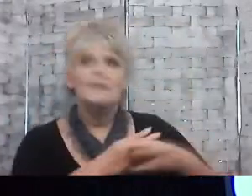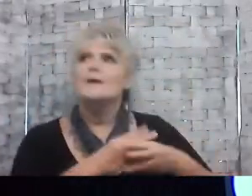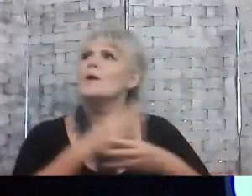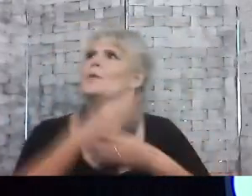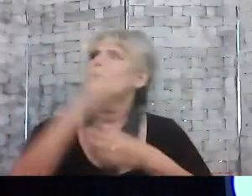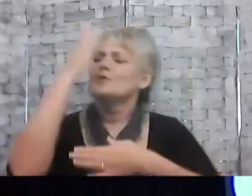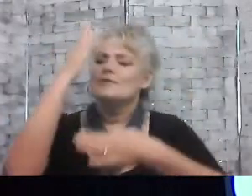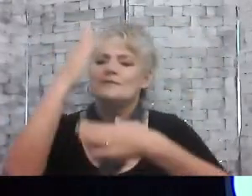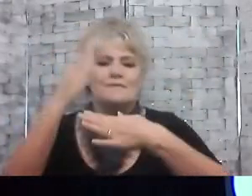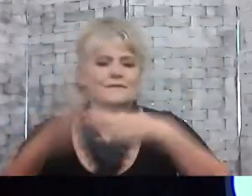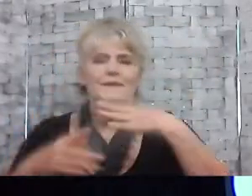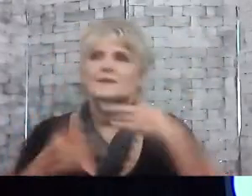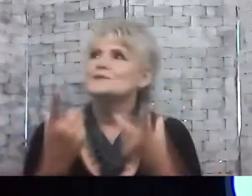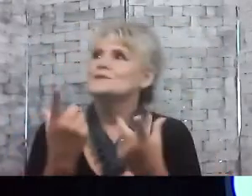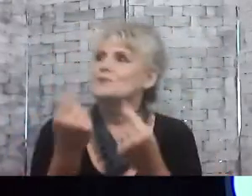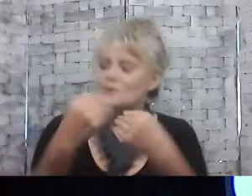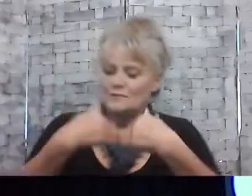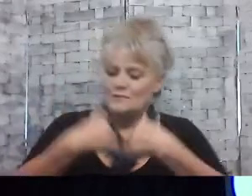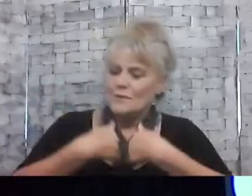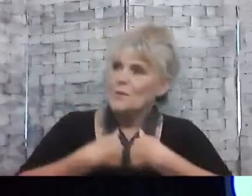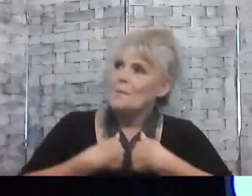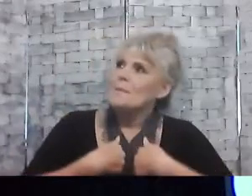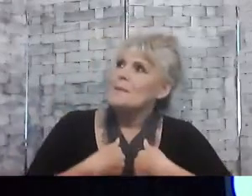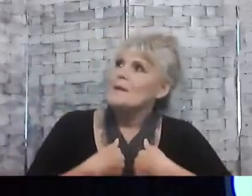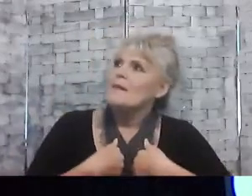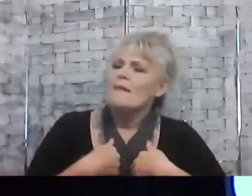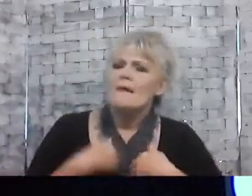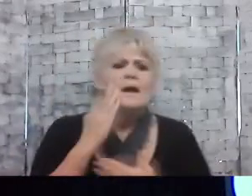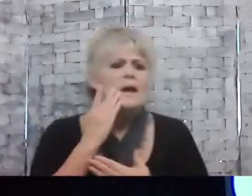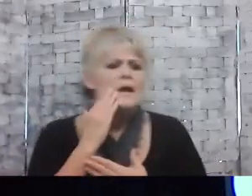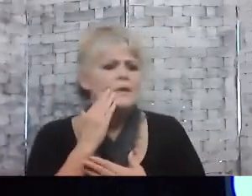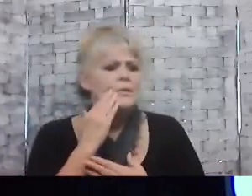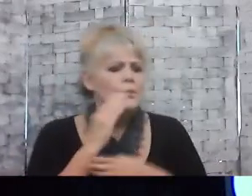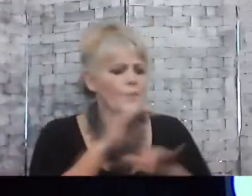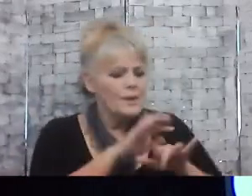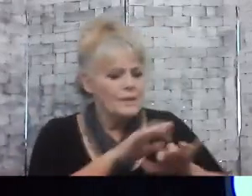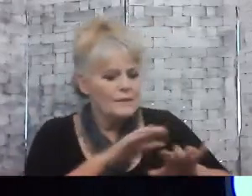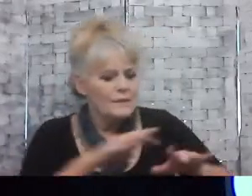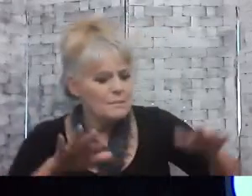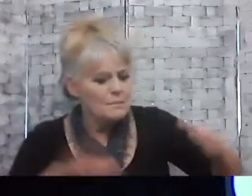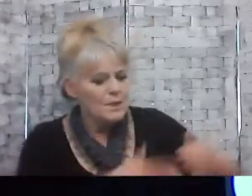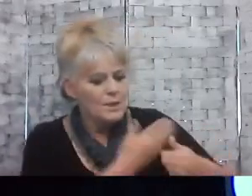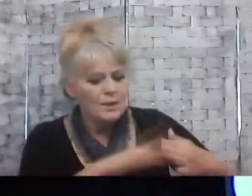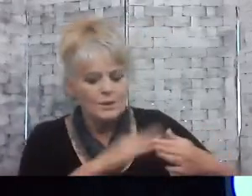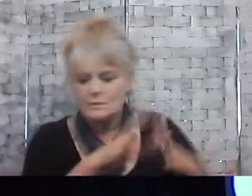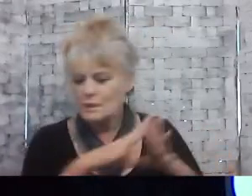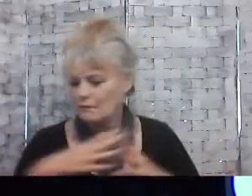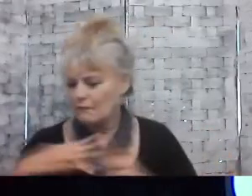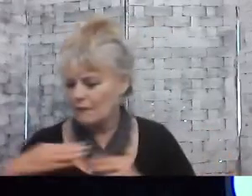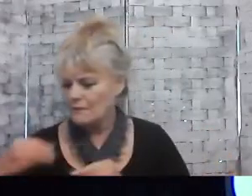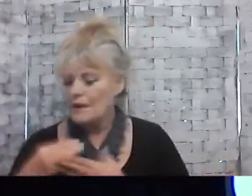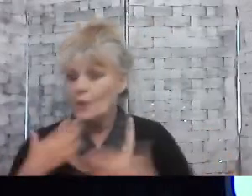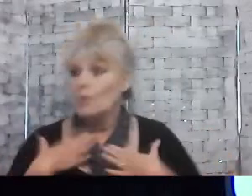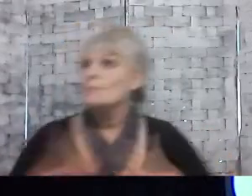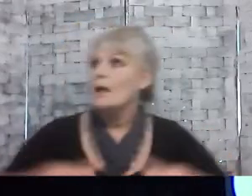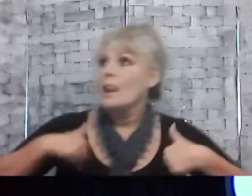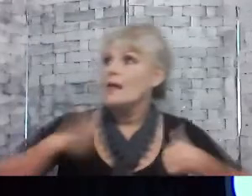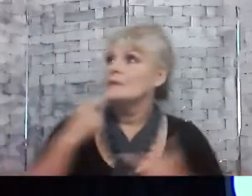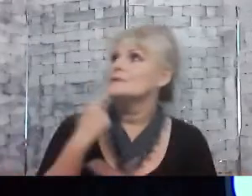You've done in me, and when the music fades, I want my life to say,